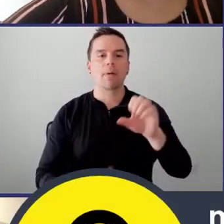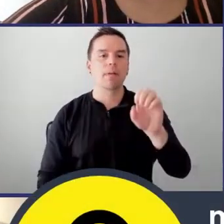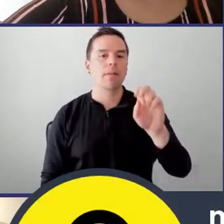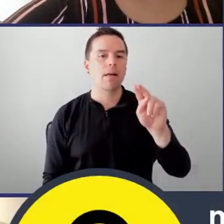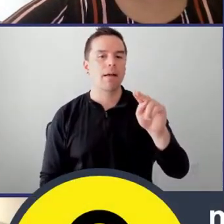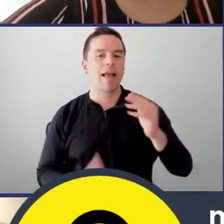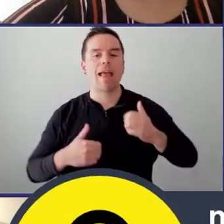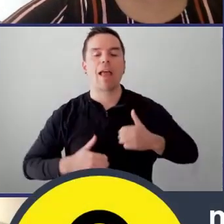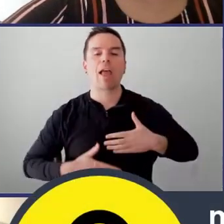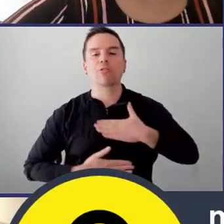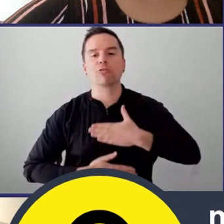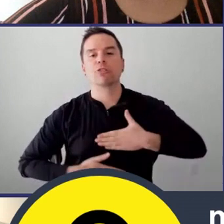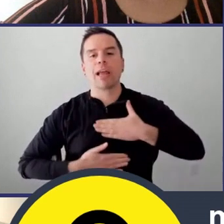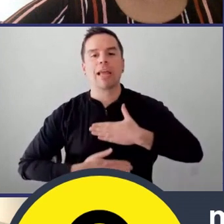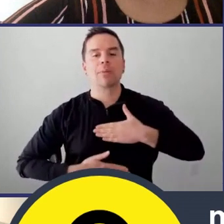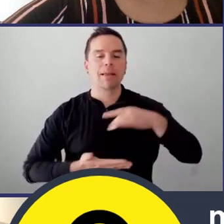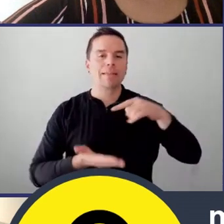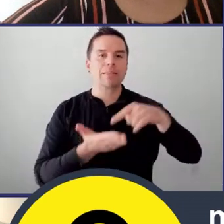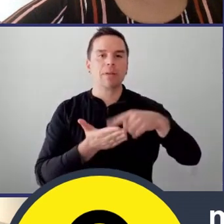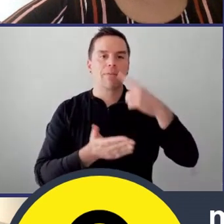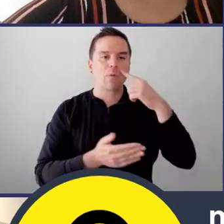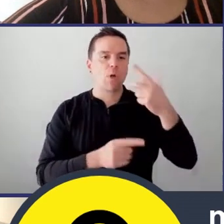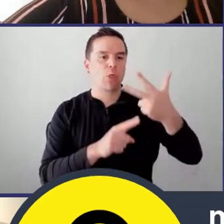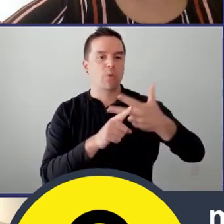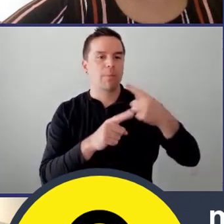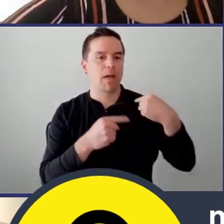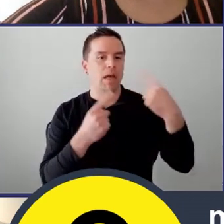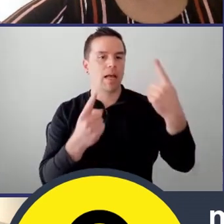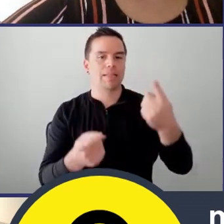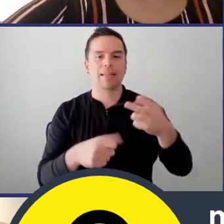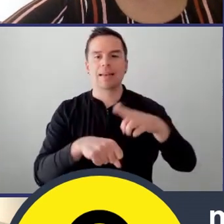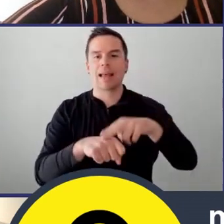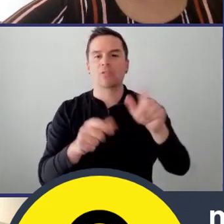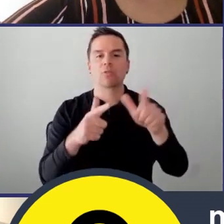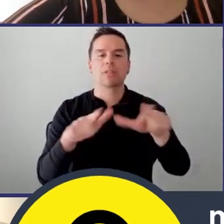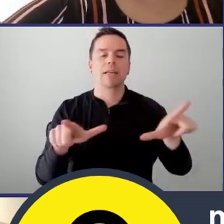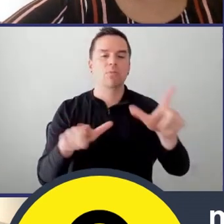to the Bank of America mobile app, I'm assuming is